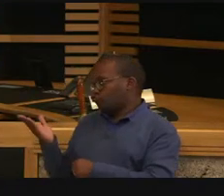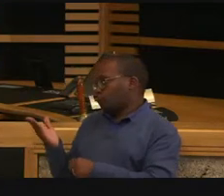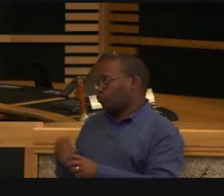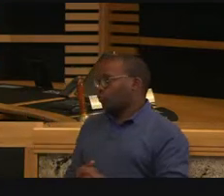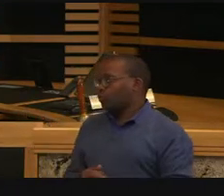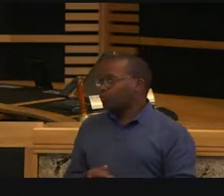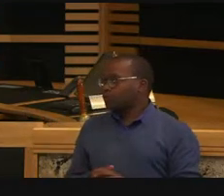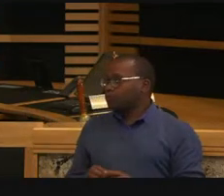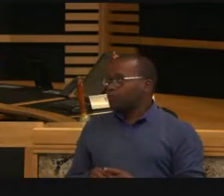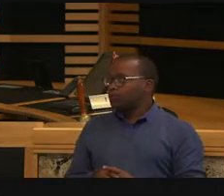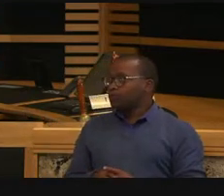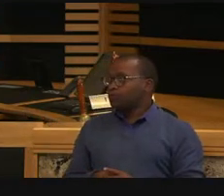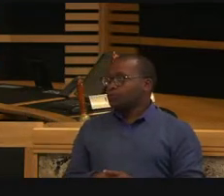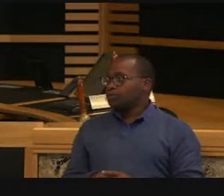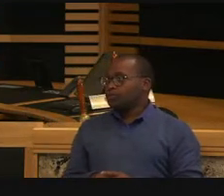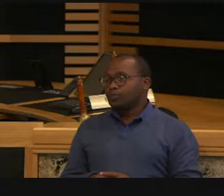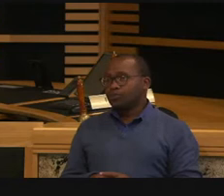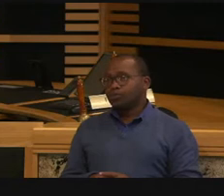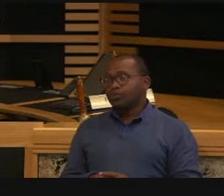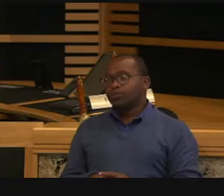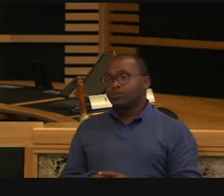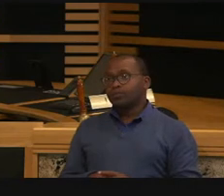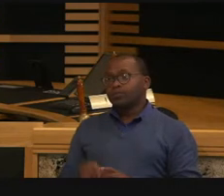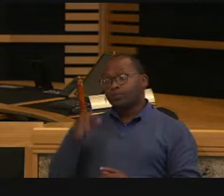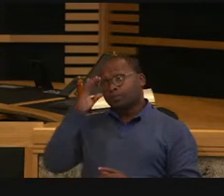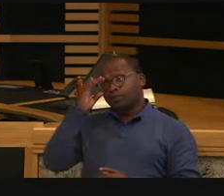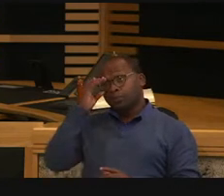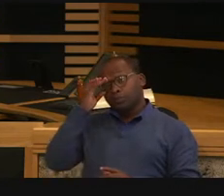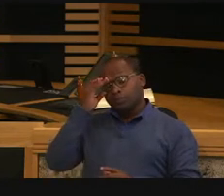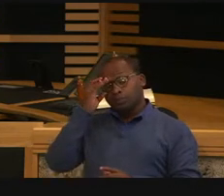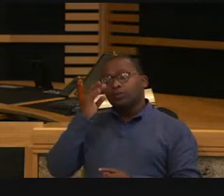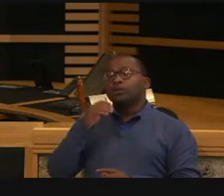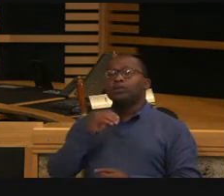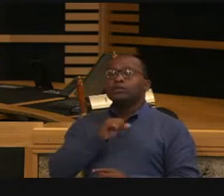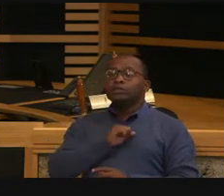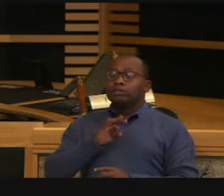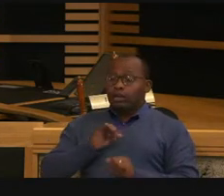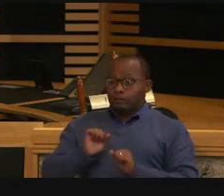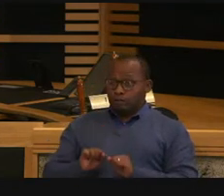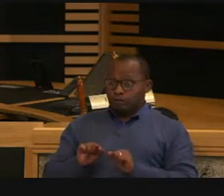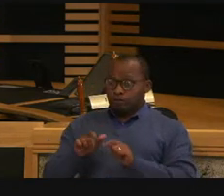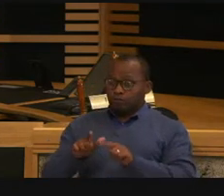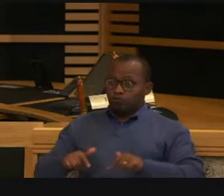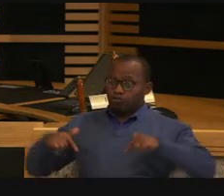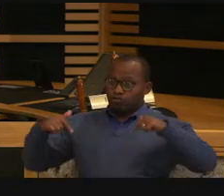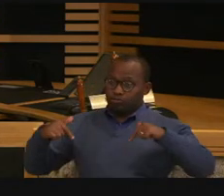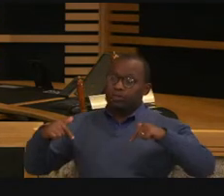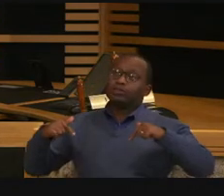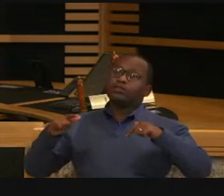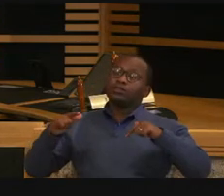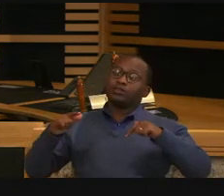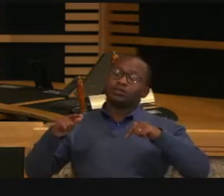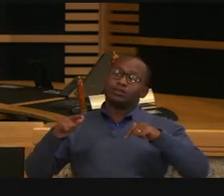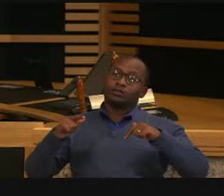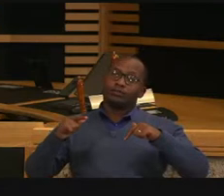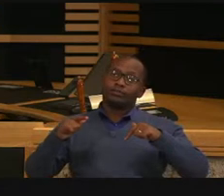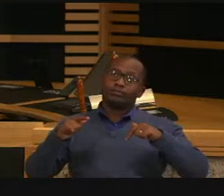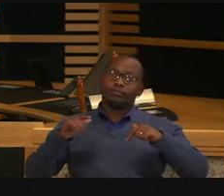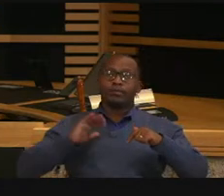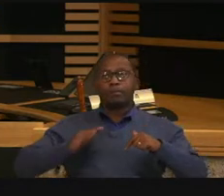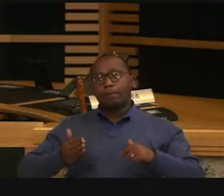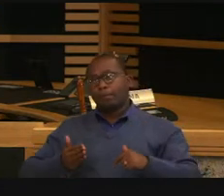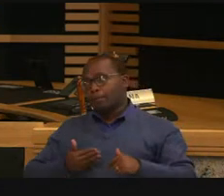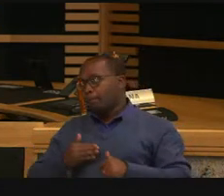Government officials as corner up as a legislature, distinguished guests, ladies and gentlemen, inkosi zezulu